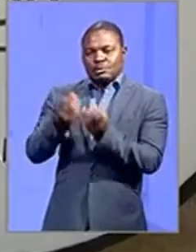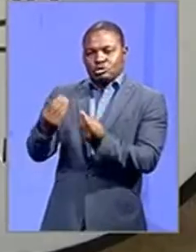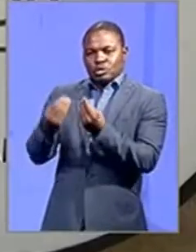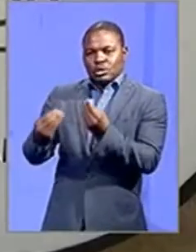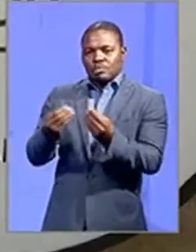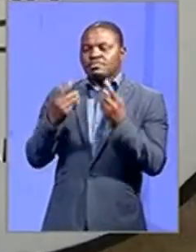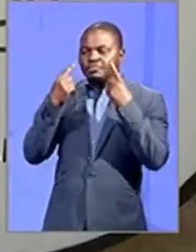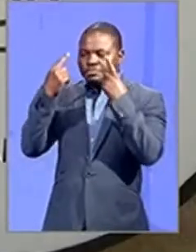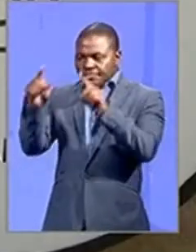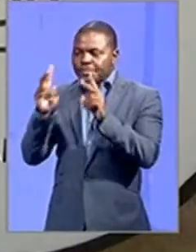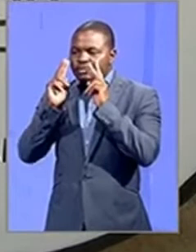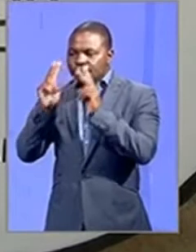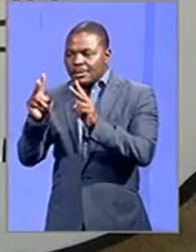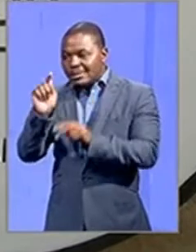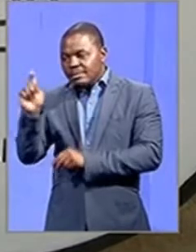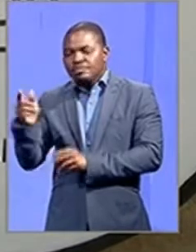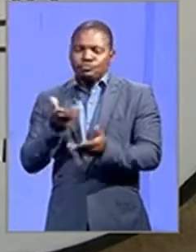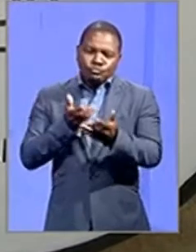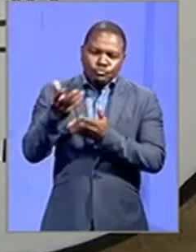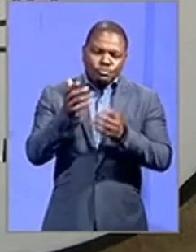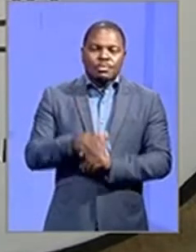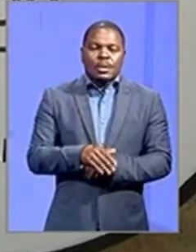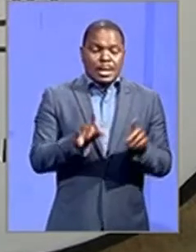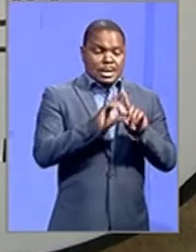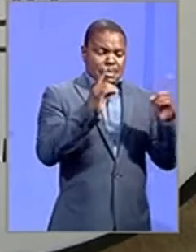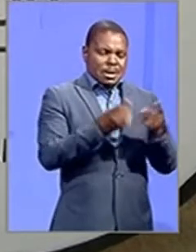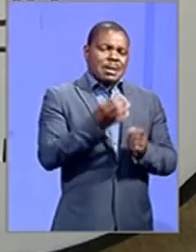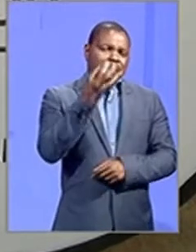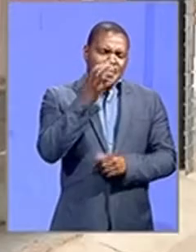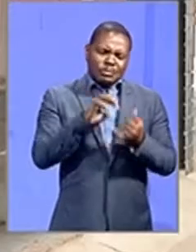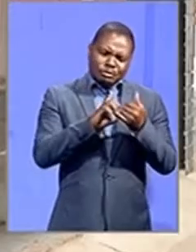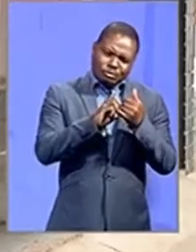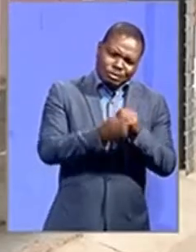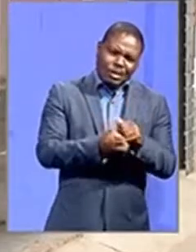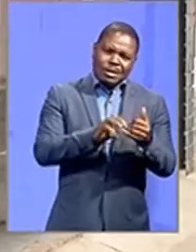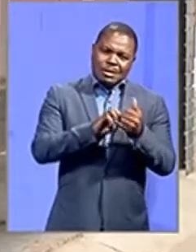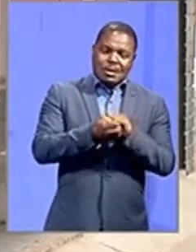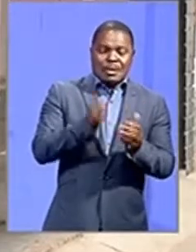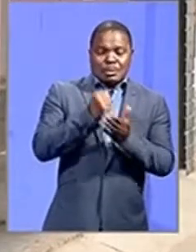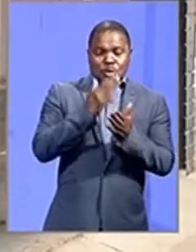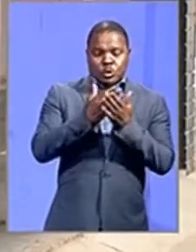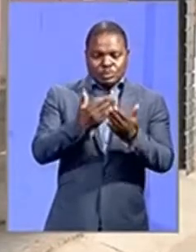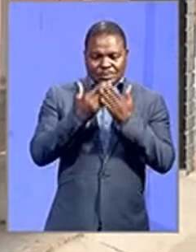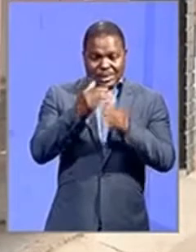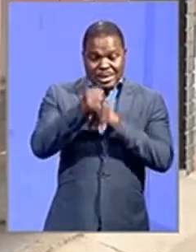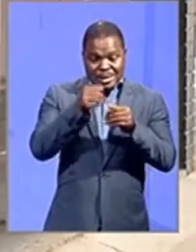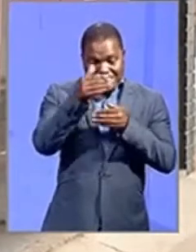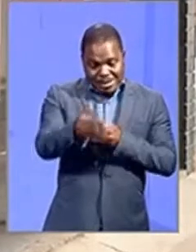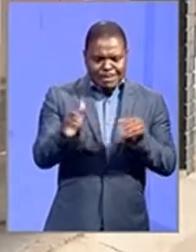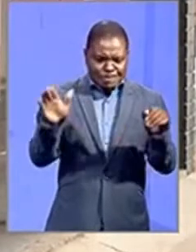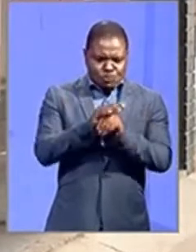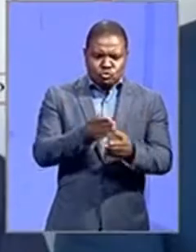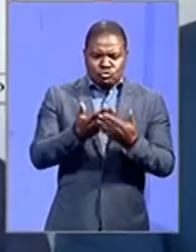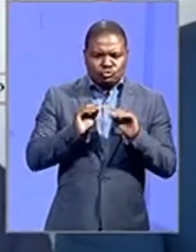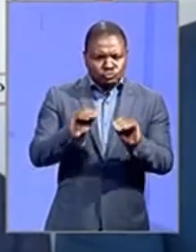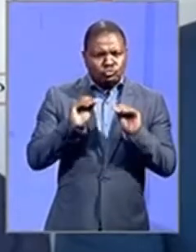itekanelang sentle go buisana nabo. Lefapha la re le dira ka natla go netefatsa gore ngwaga ono wa dithuto o dirisiwa ka botlalo.